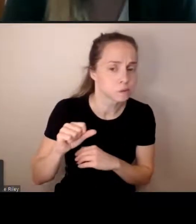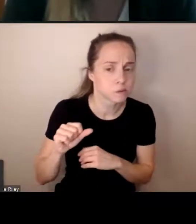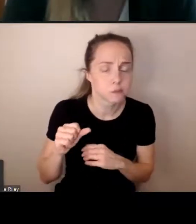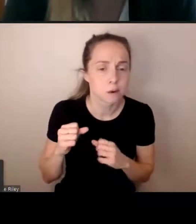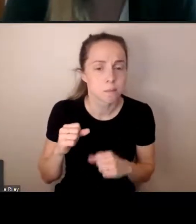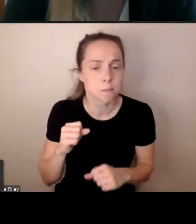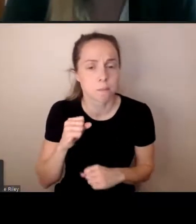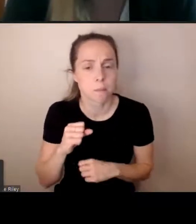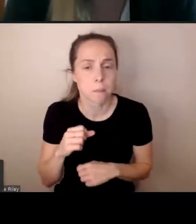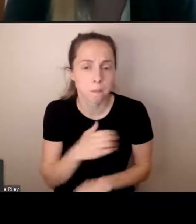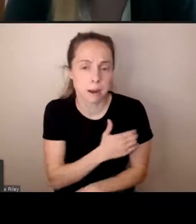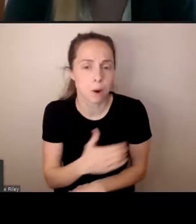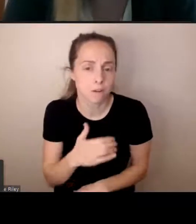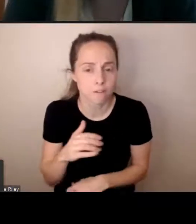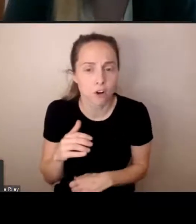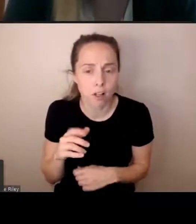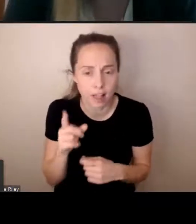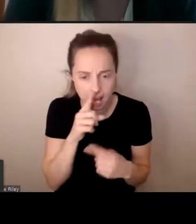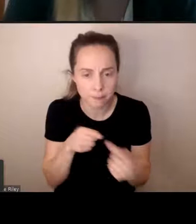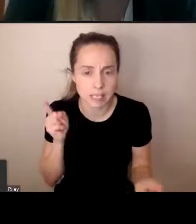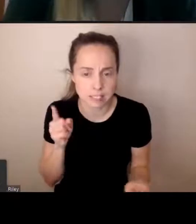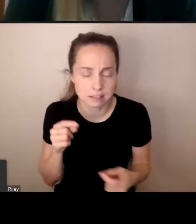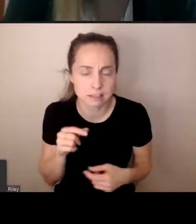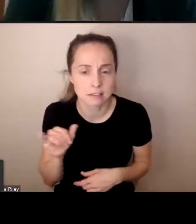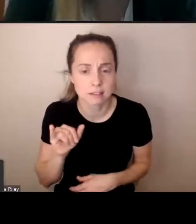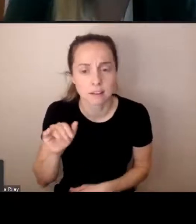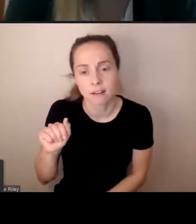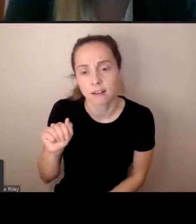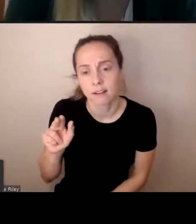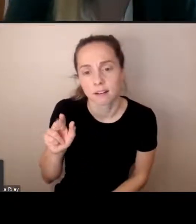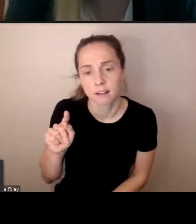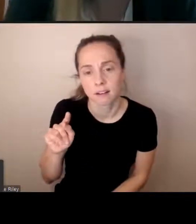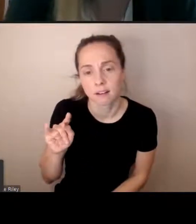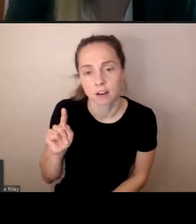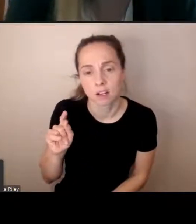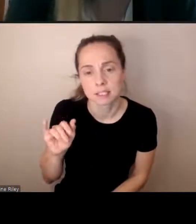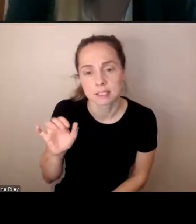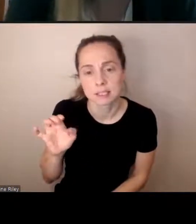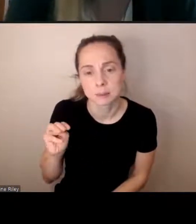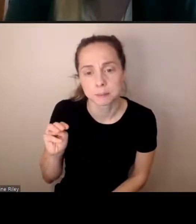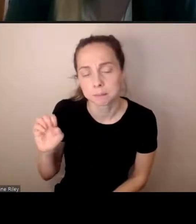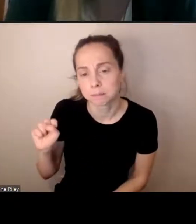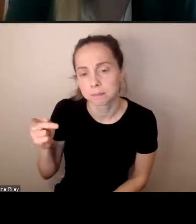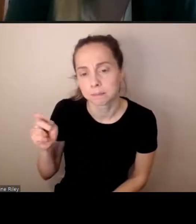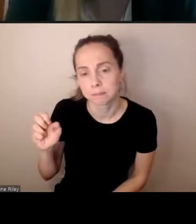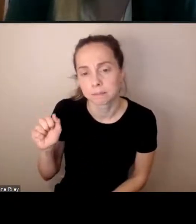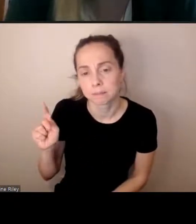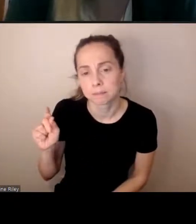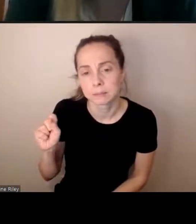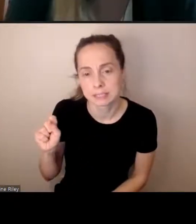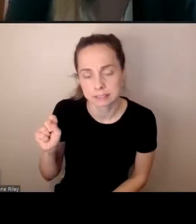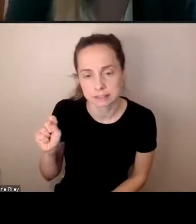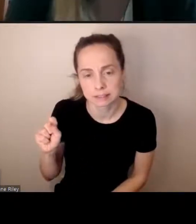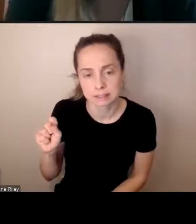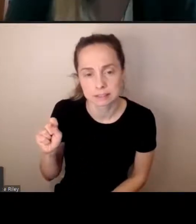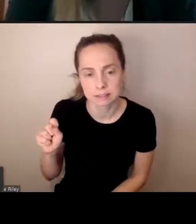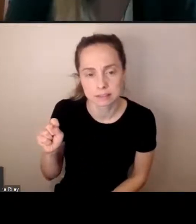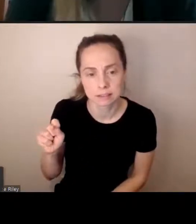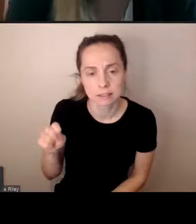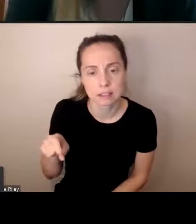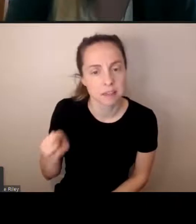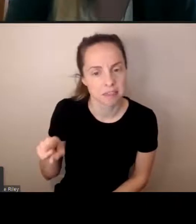mean, Autism Speaks has been pilloried on social media by autistic self-advocates, and I don't think if they had that